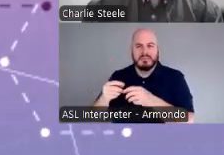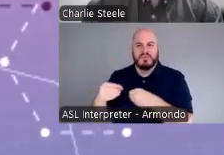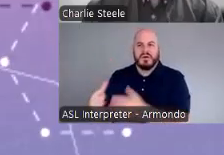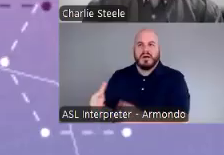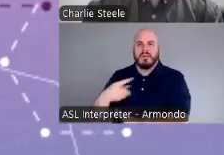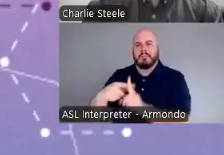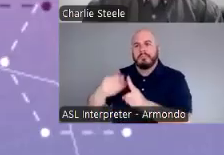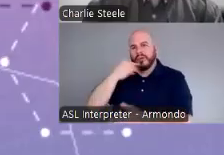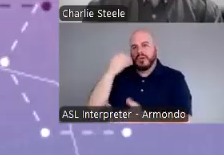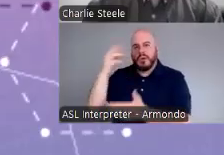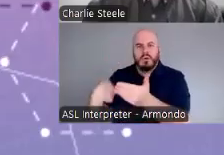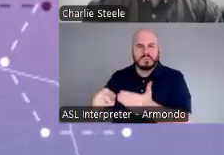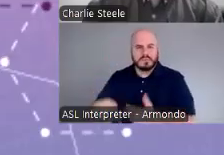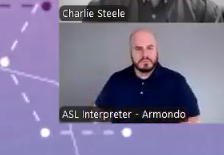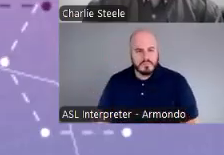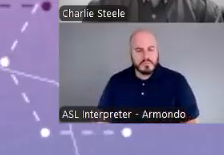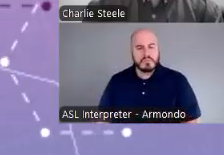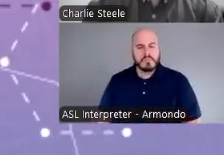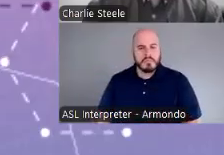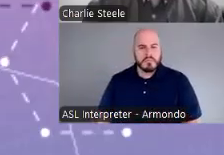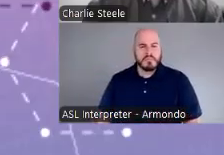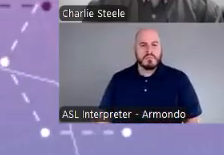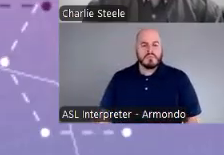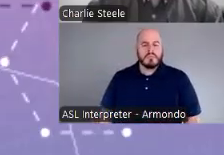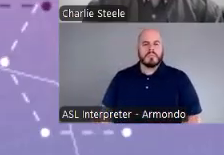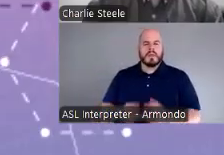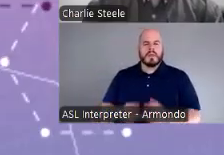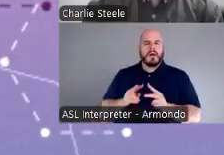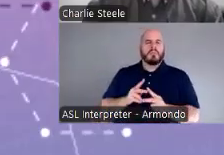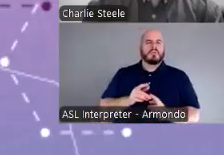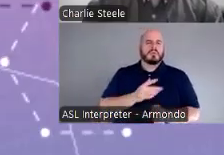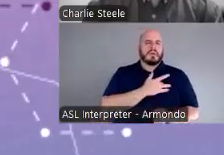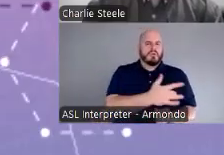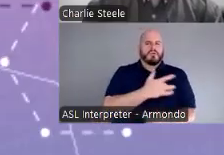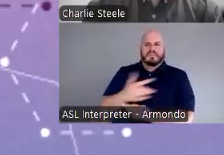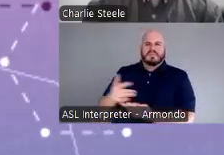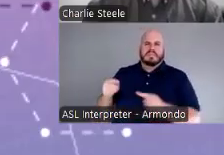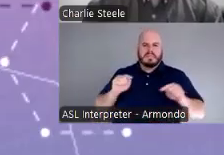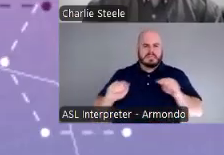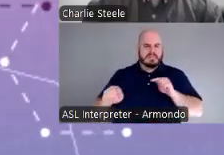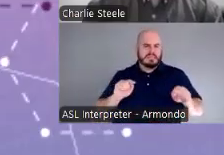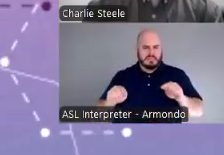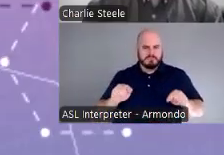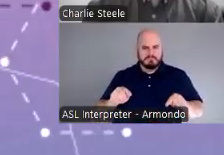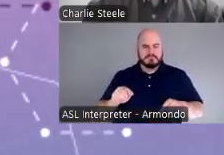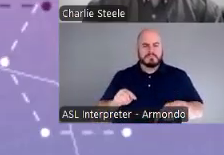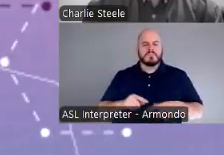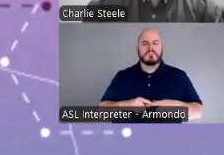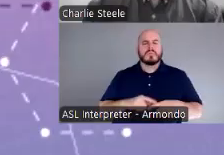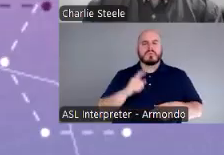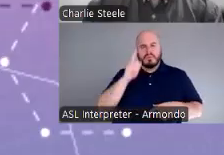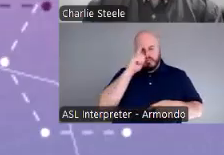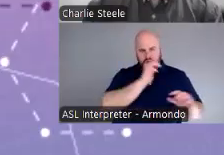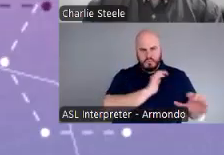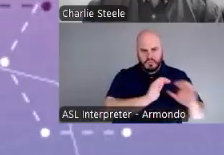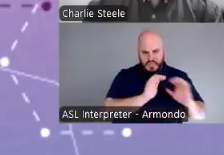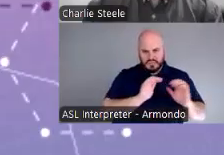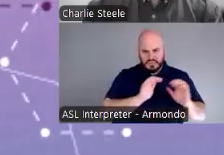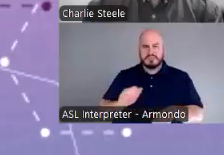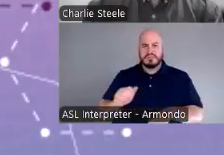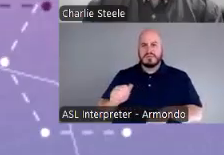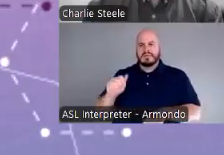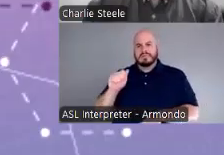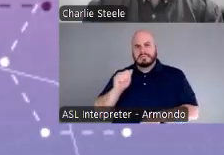let's go into a few characteristics that define our model. And we thought of communication and self-agency as